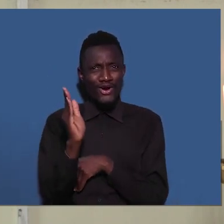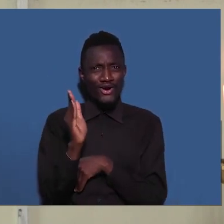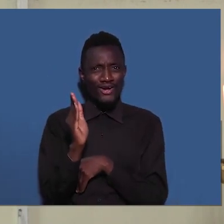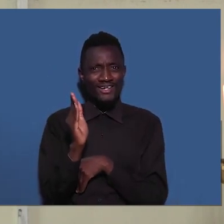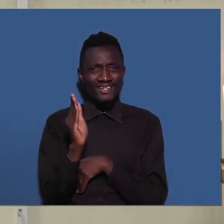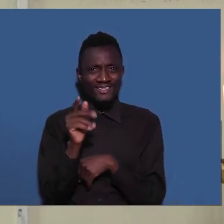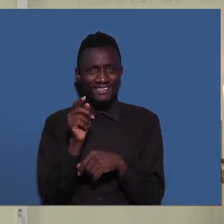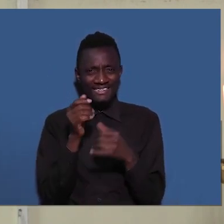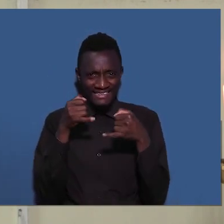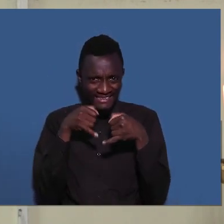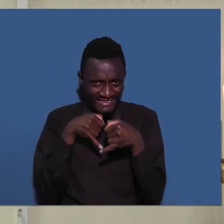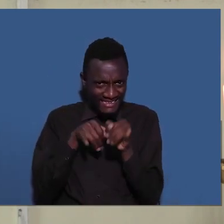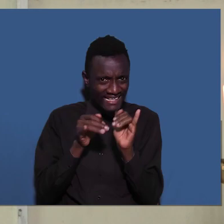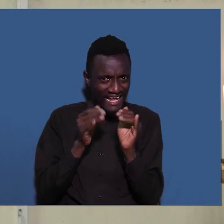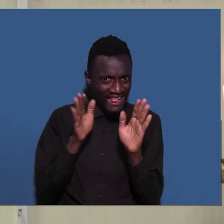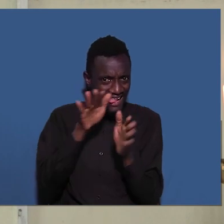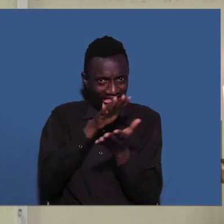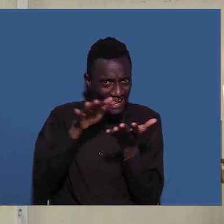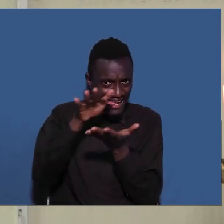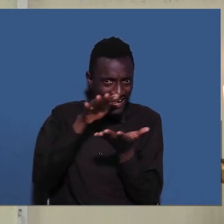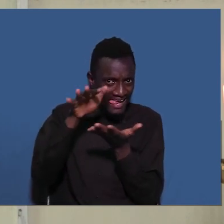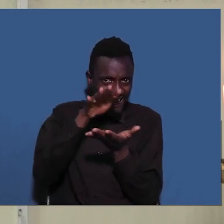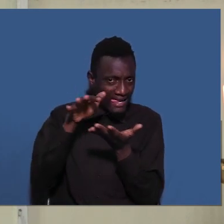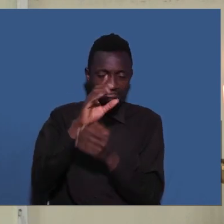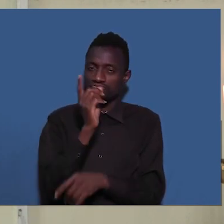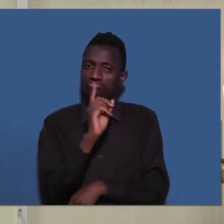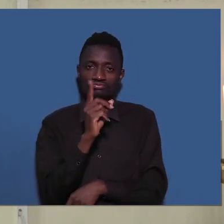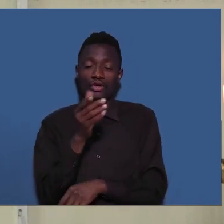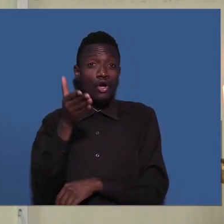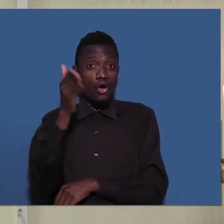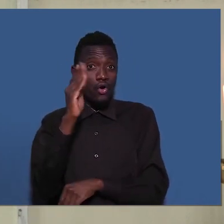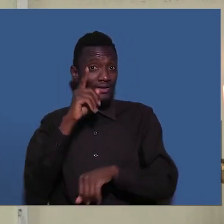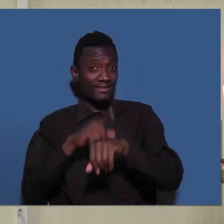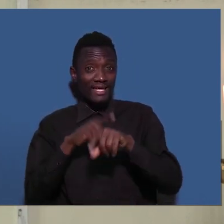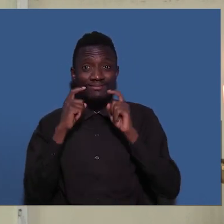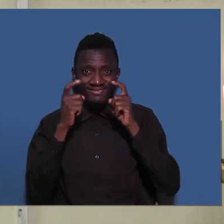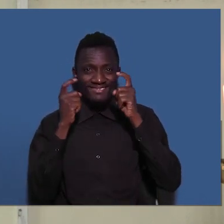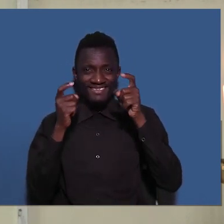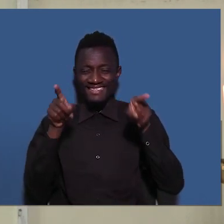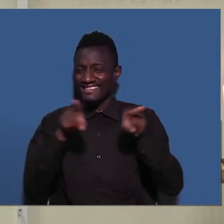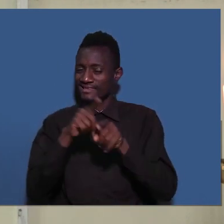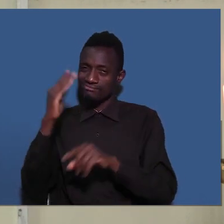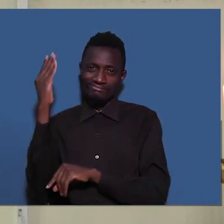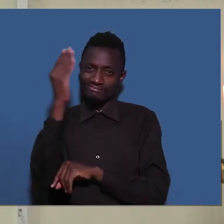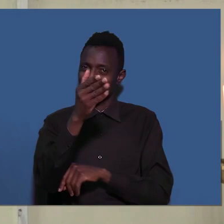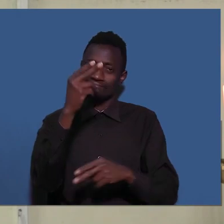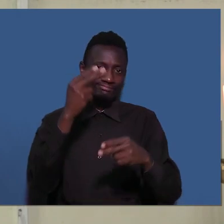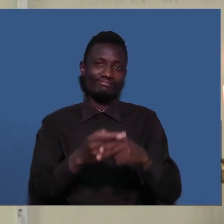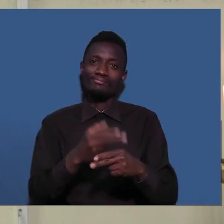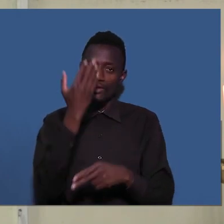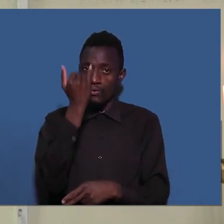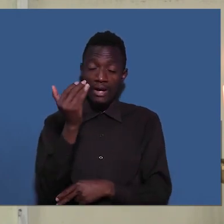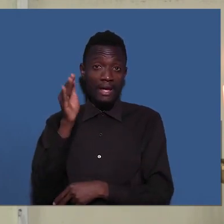his words. He will call it for what it is. May grace be sufficient